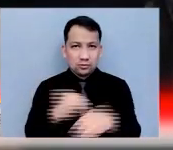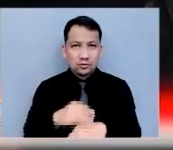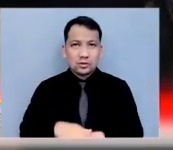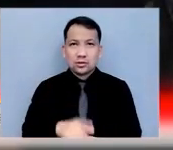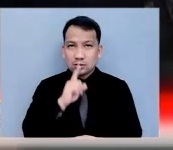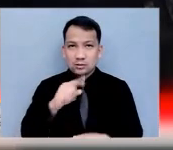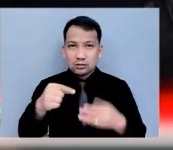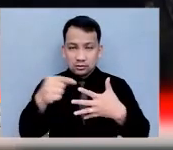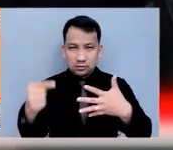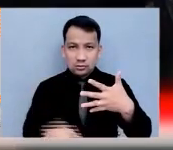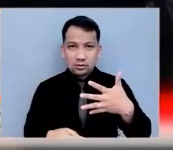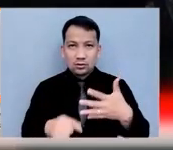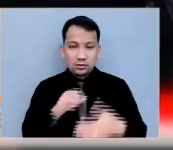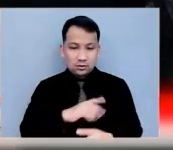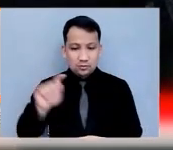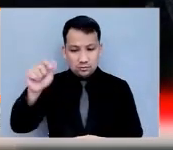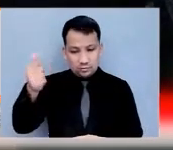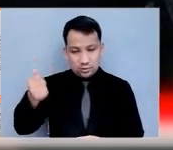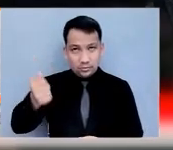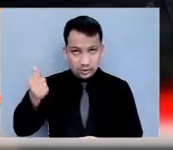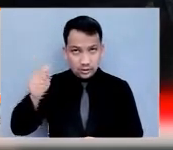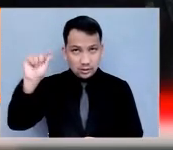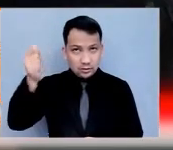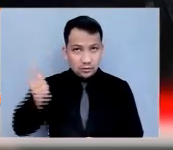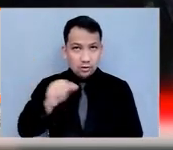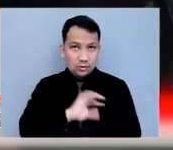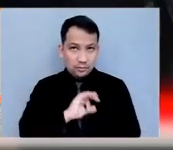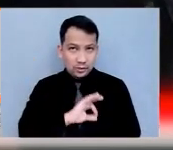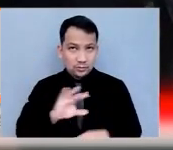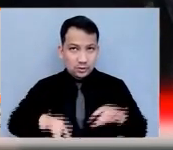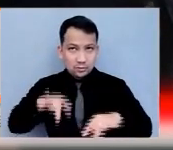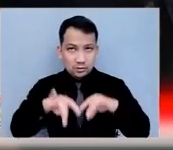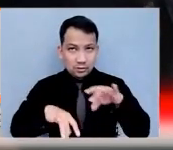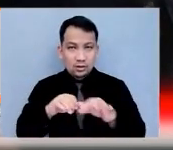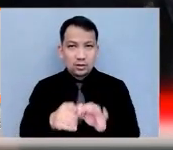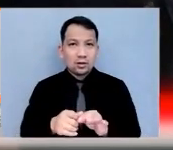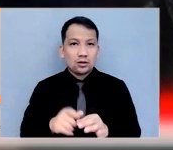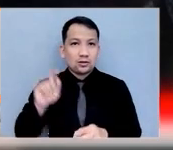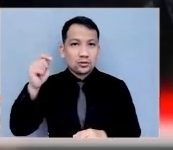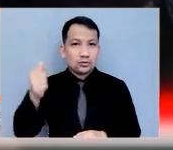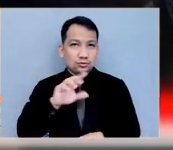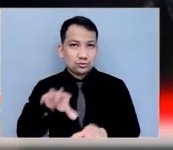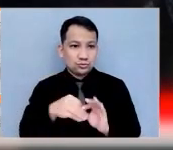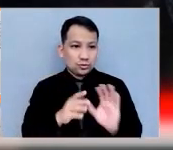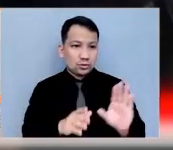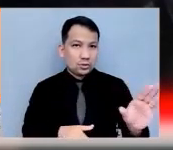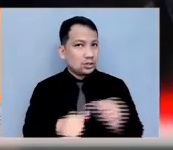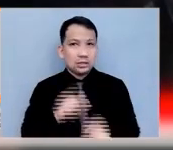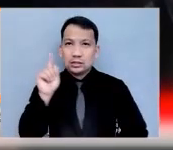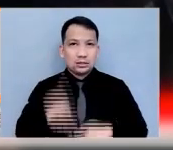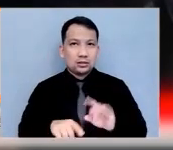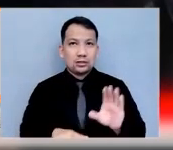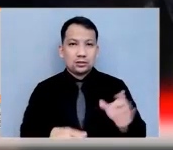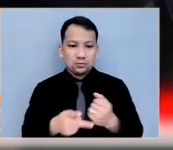the pension funds and the aforementioned funds would not be touched, Your Honor, to at least preserve